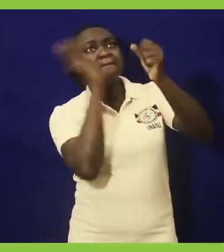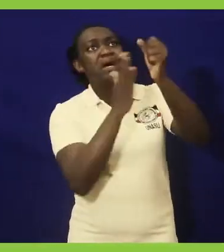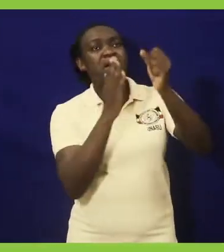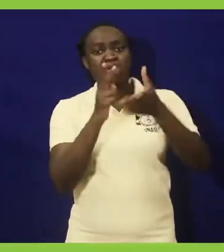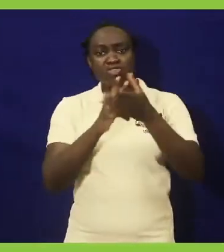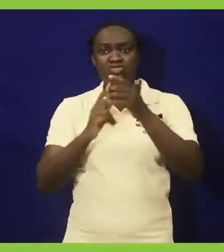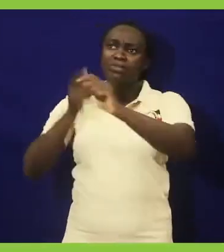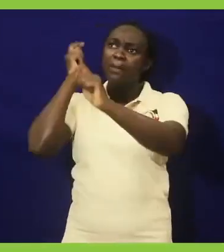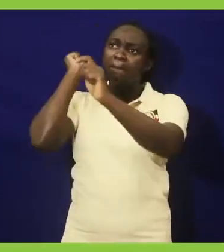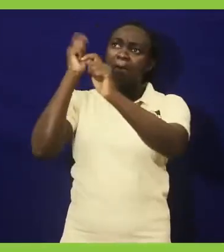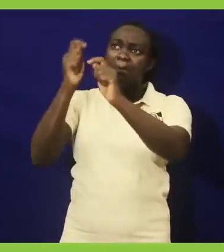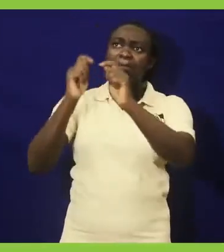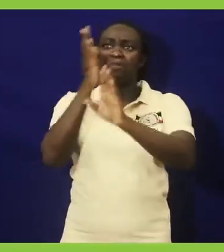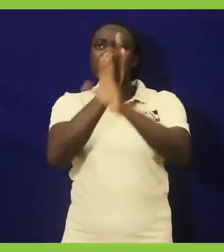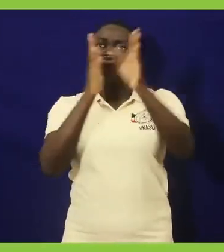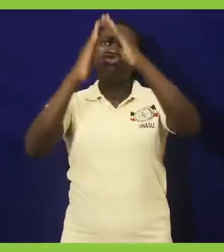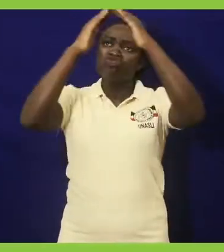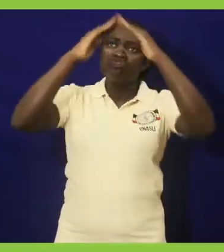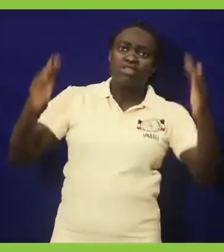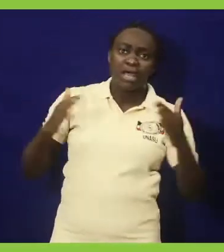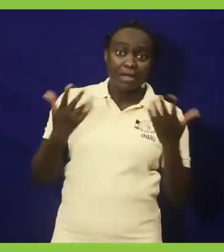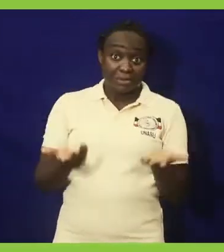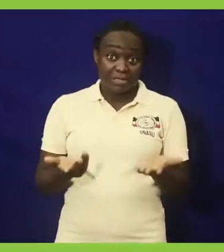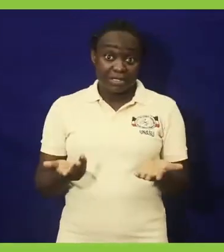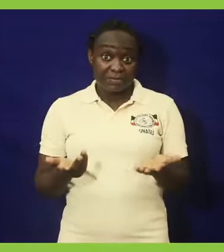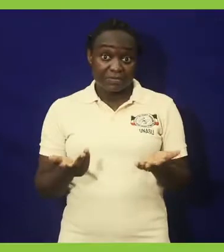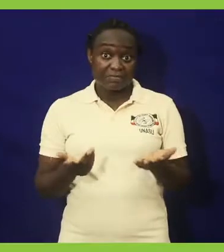There are some of those plants that help us to